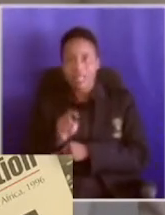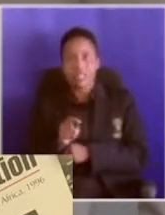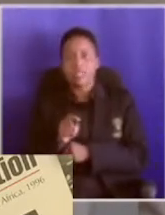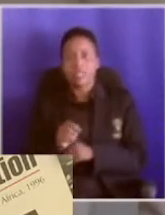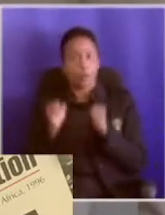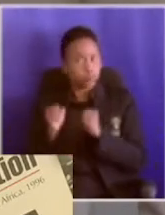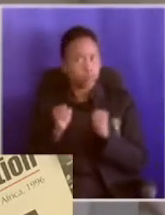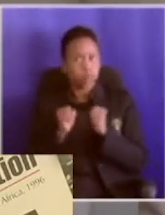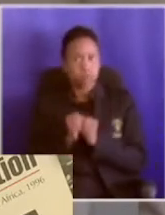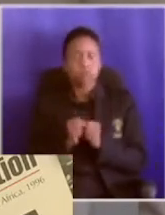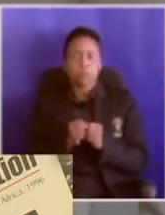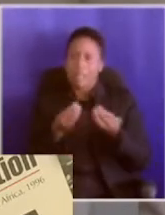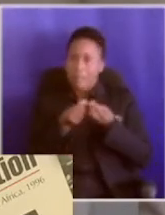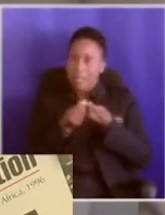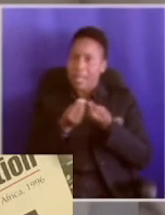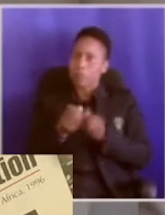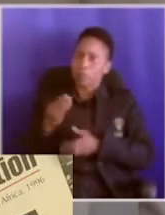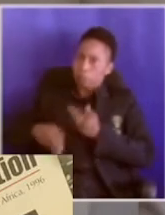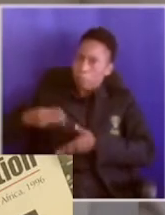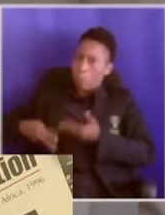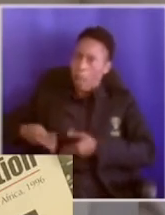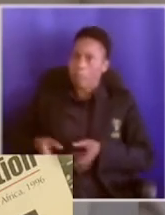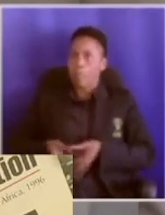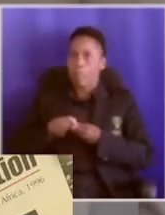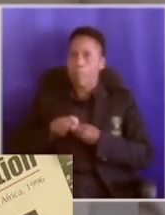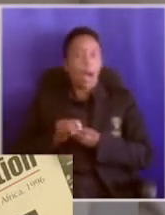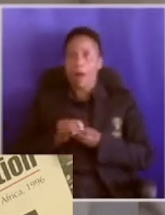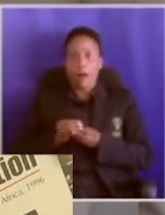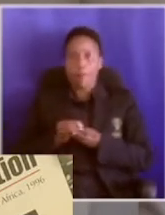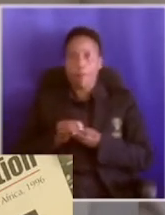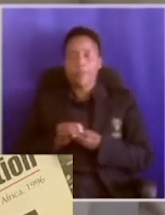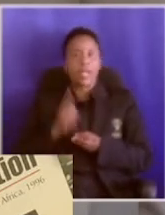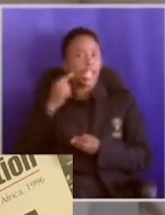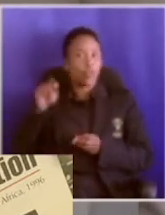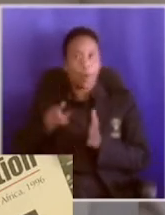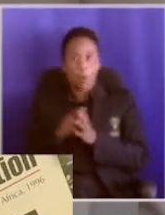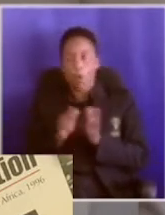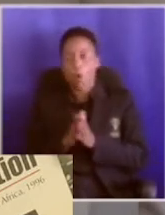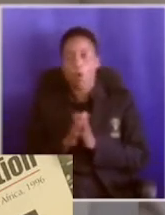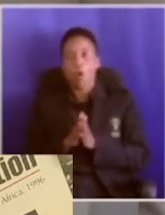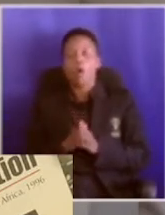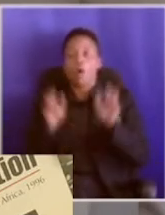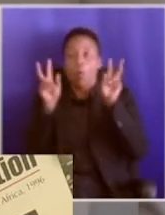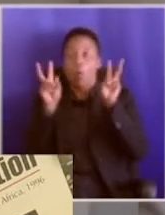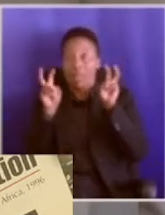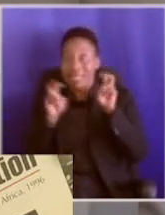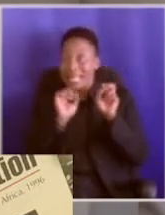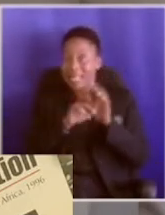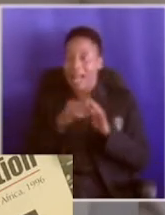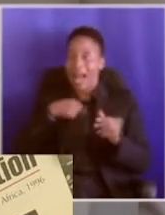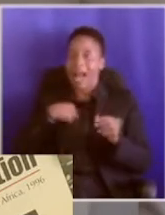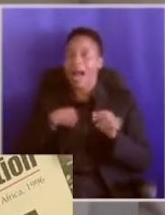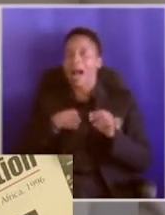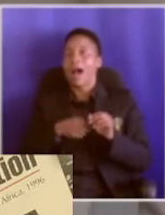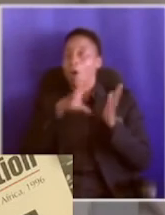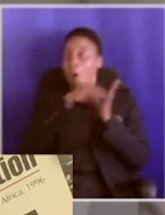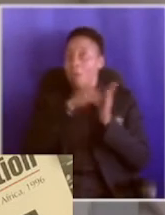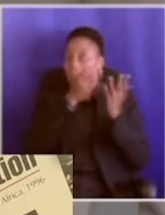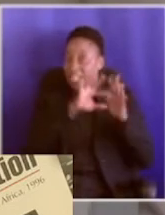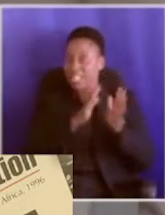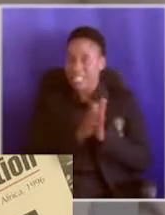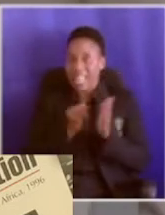source of wealth. Without ignoring the words of Paul Macman that I quoted earlier, we must approach the